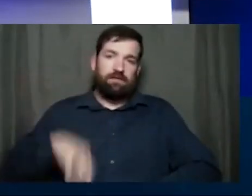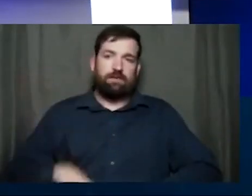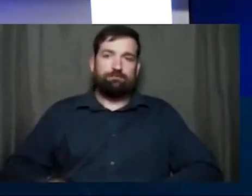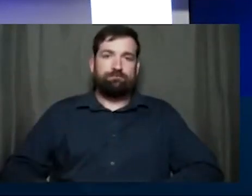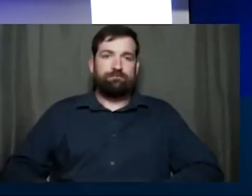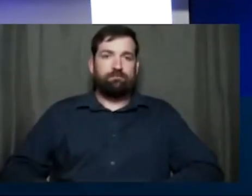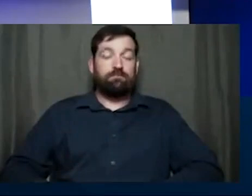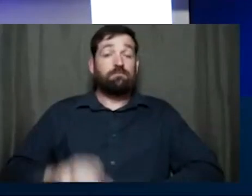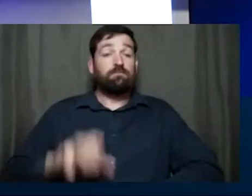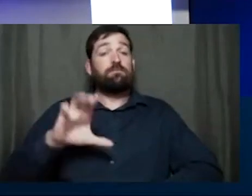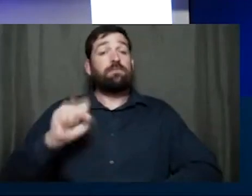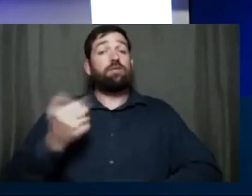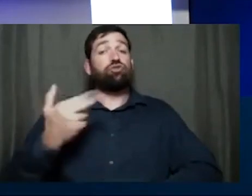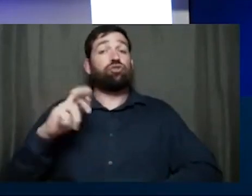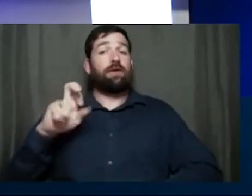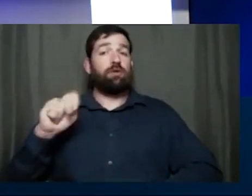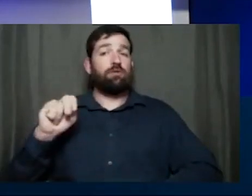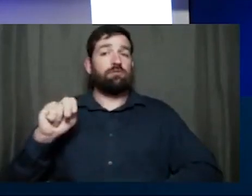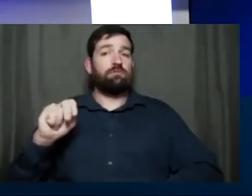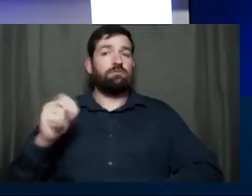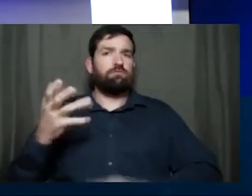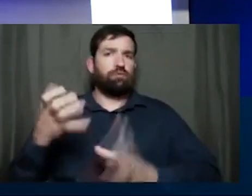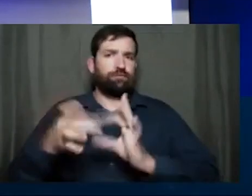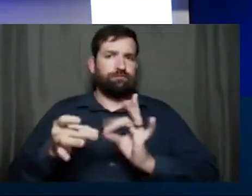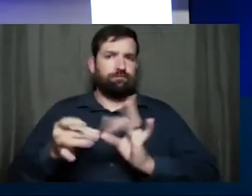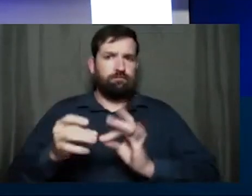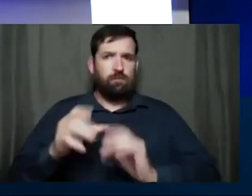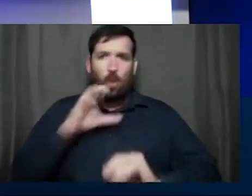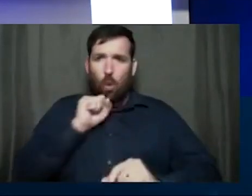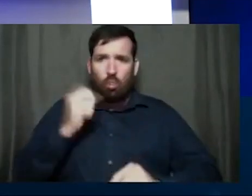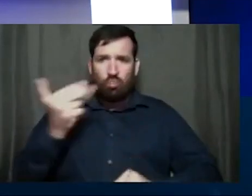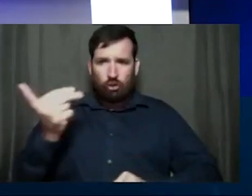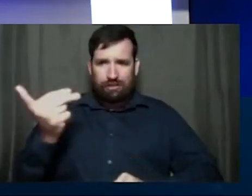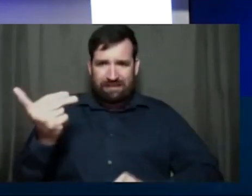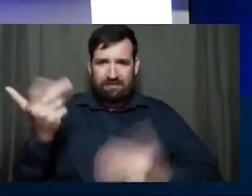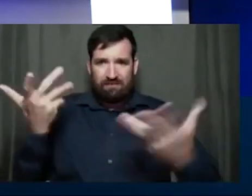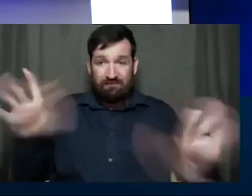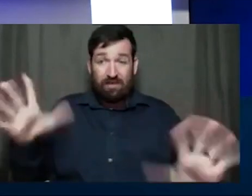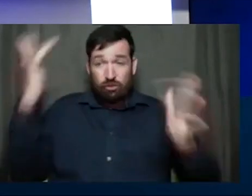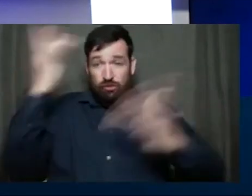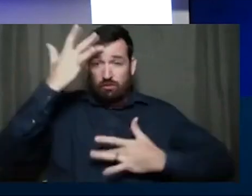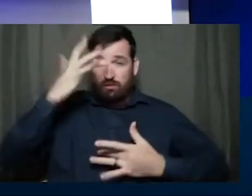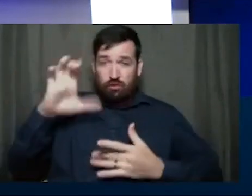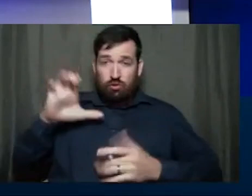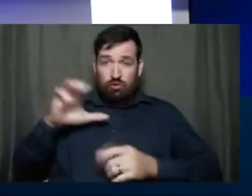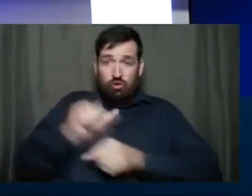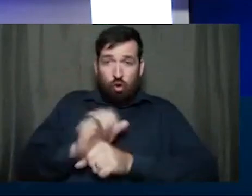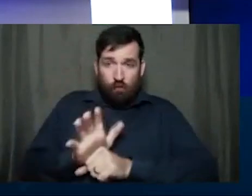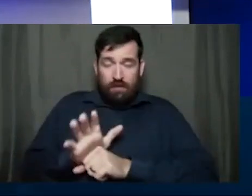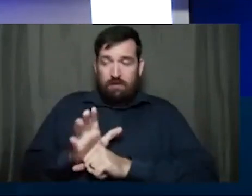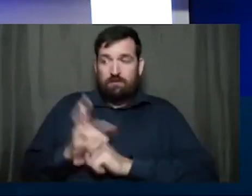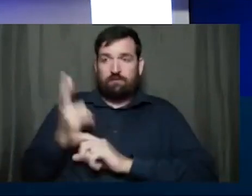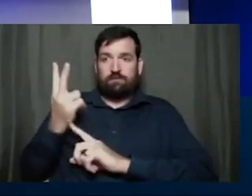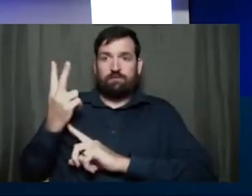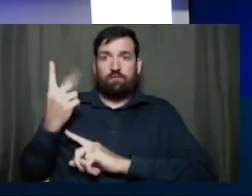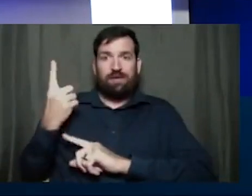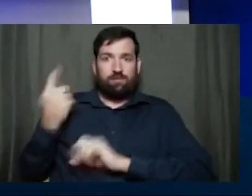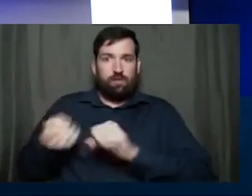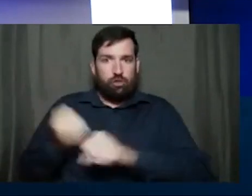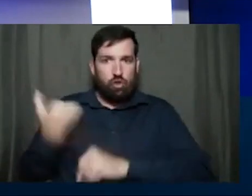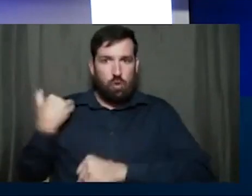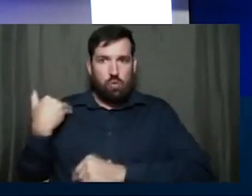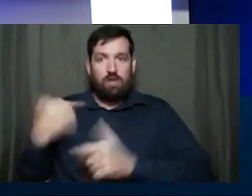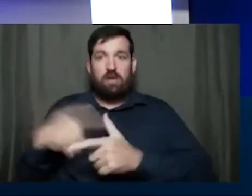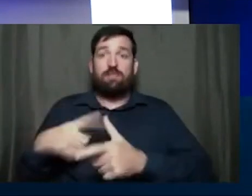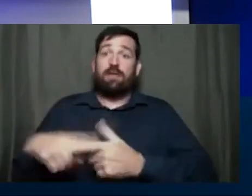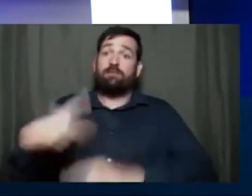wants to know, if you're 13, had COVID a year ago, and then have taken 2 Pfizer vaccines, are you going to need